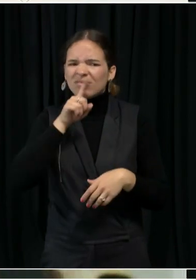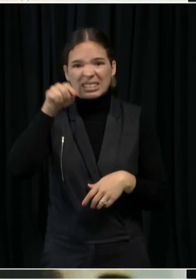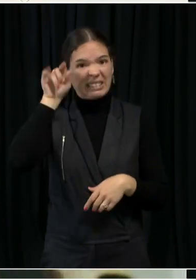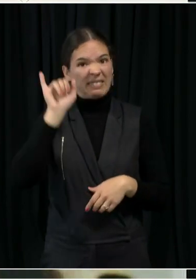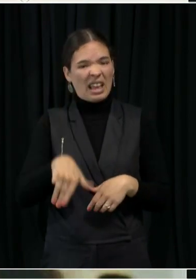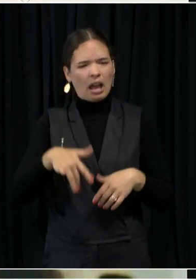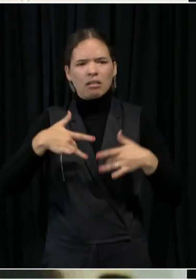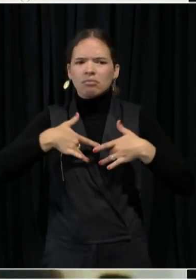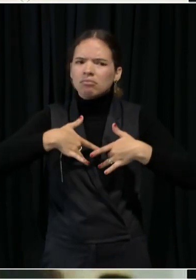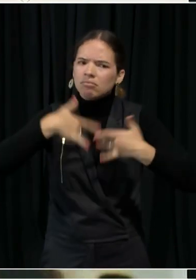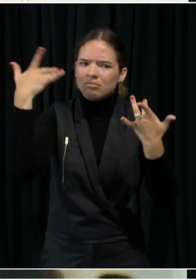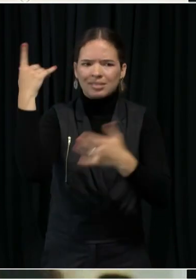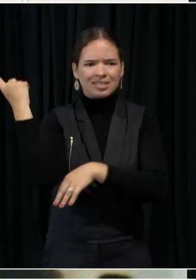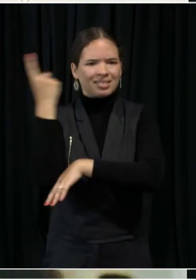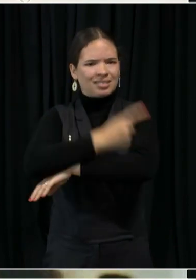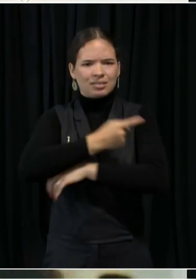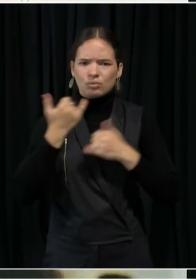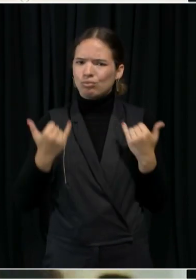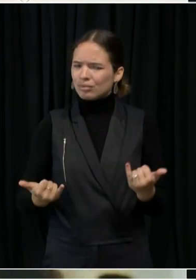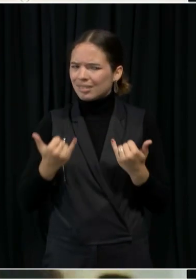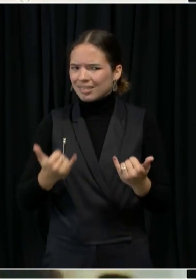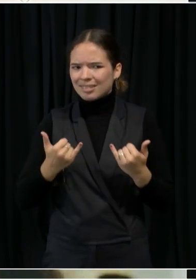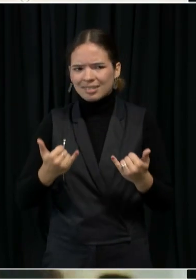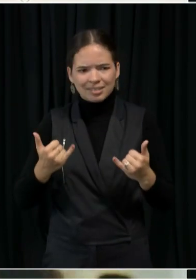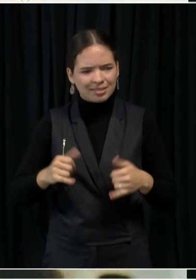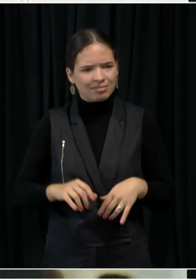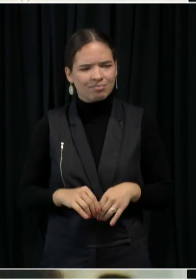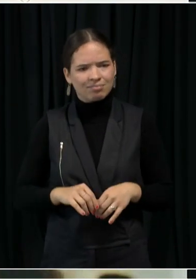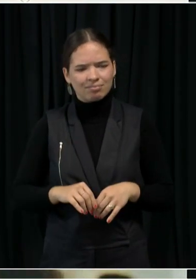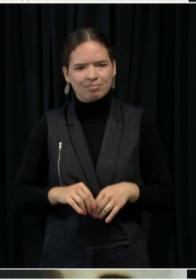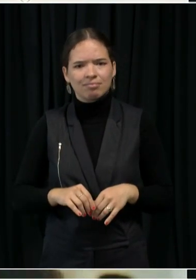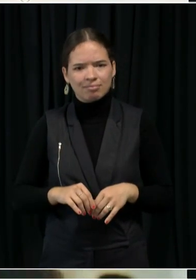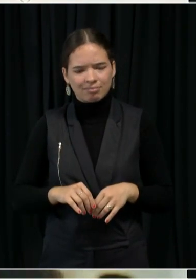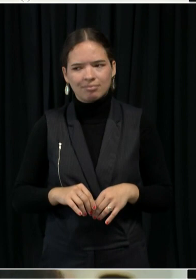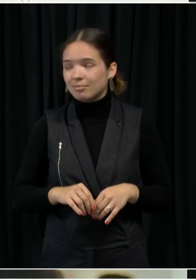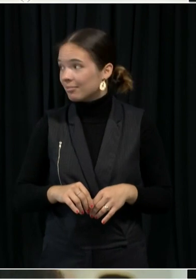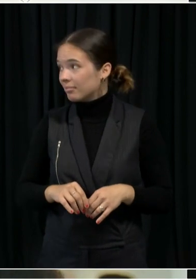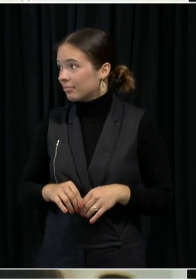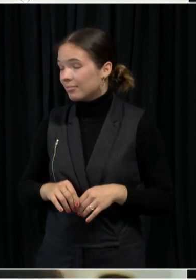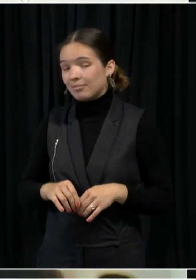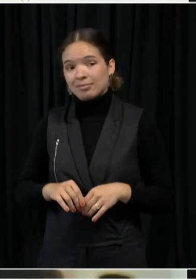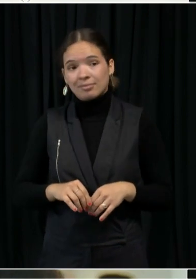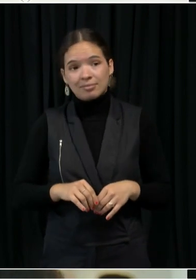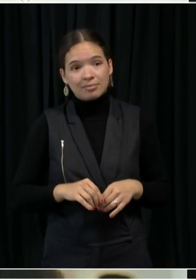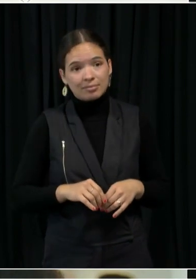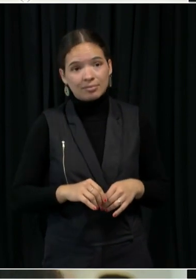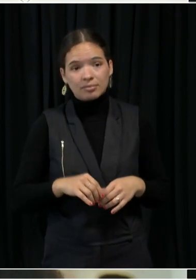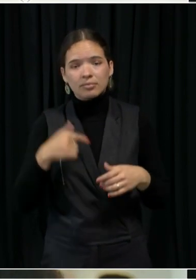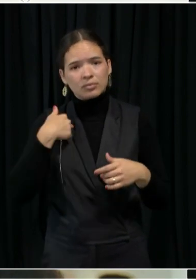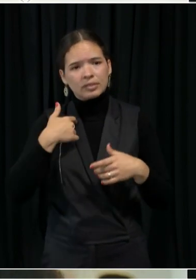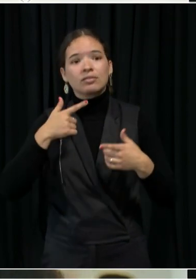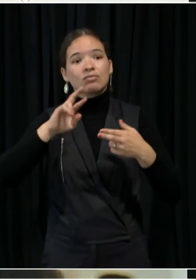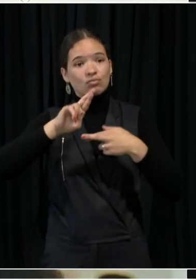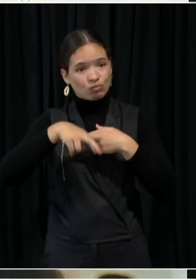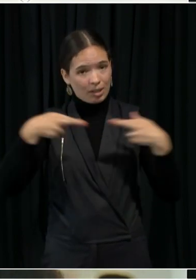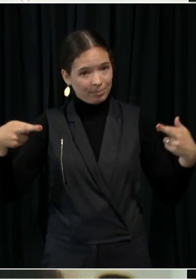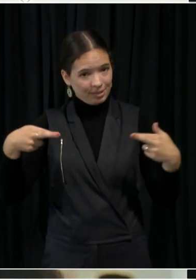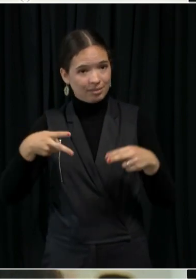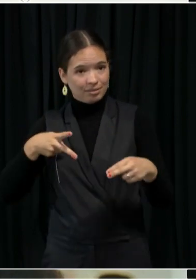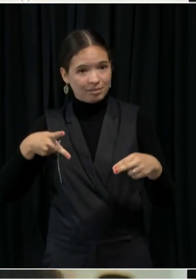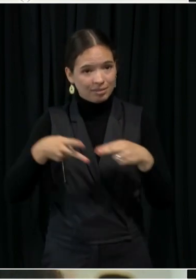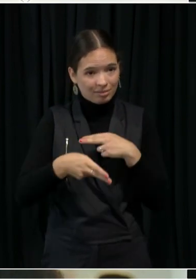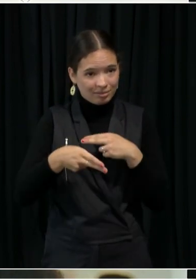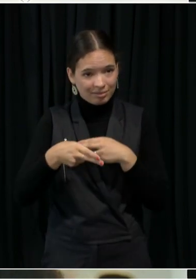here in cutting the ribbon on the Universal Health Services